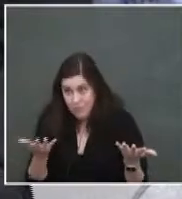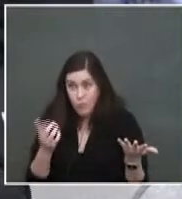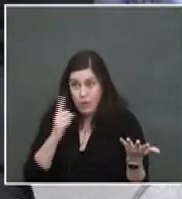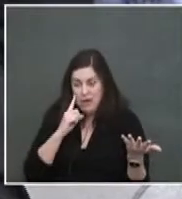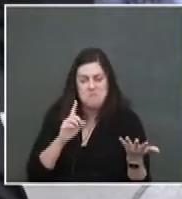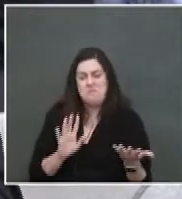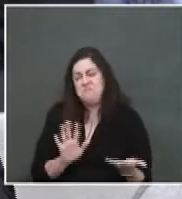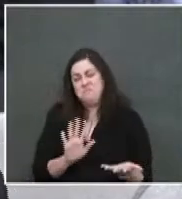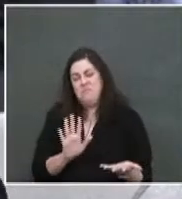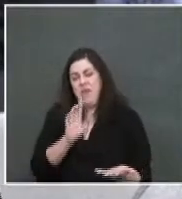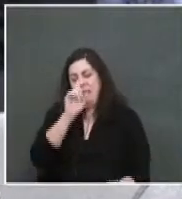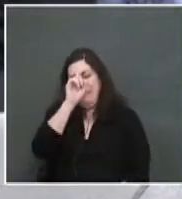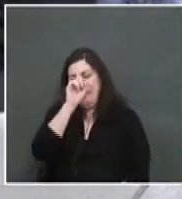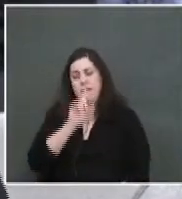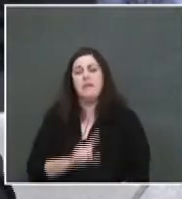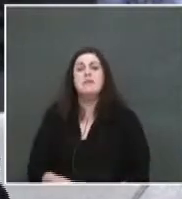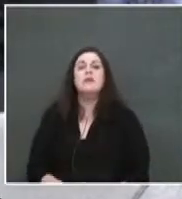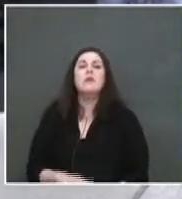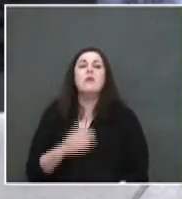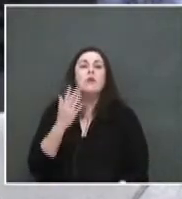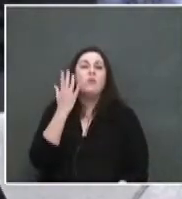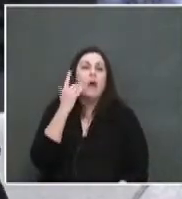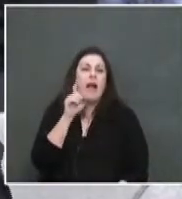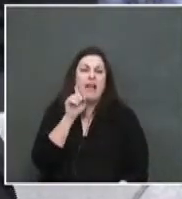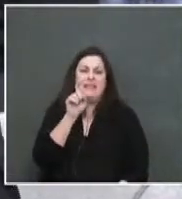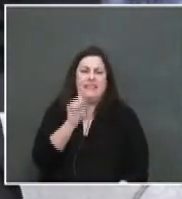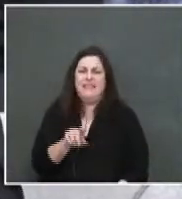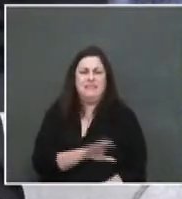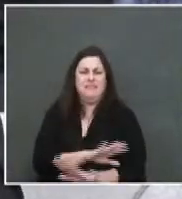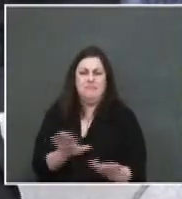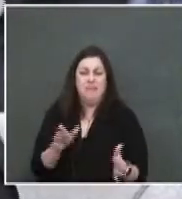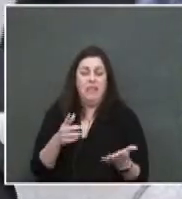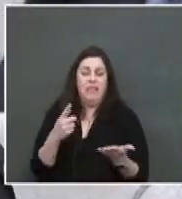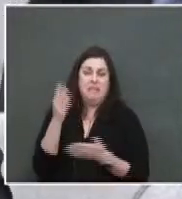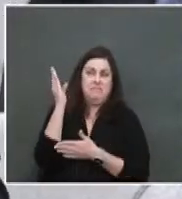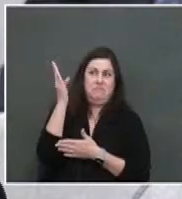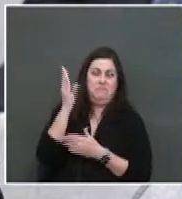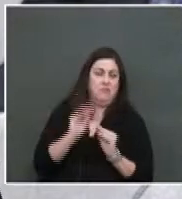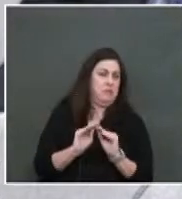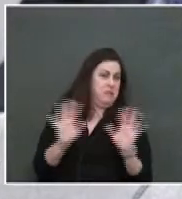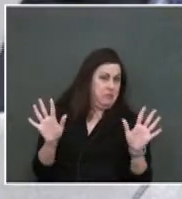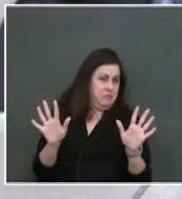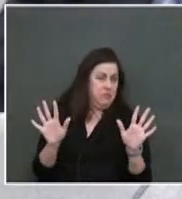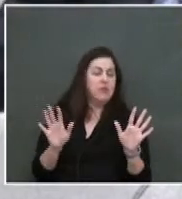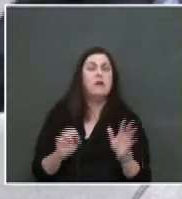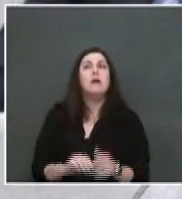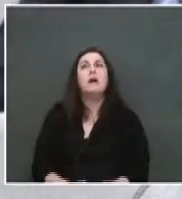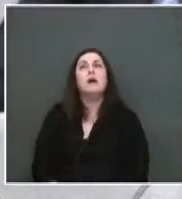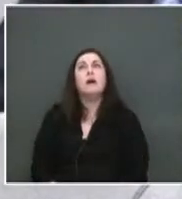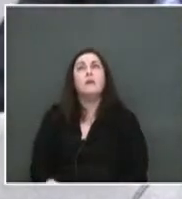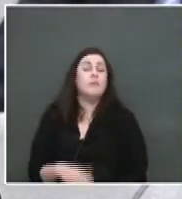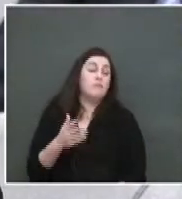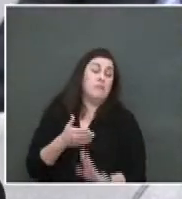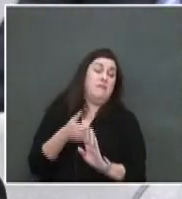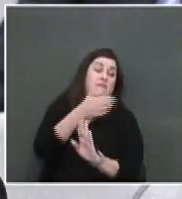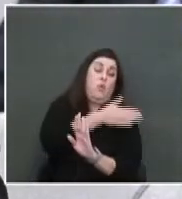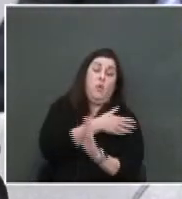And so I'll skip over the part about why this is necessary. I think we covered it. What I want to do is propose